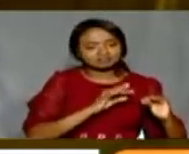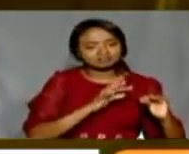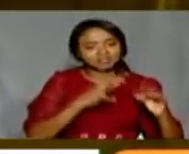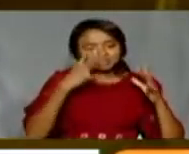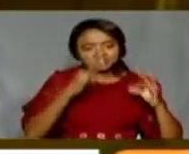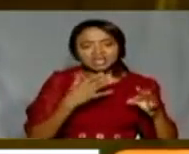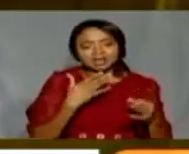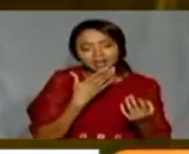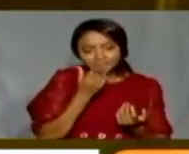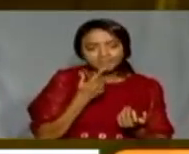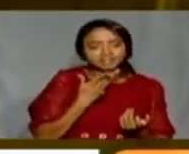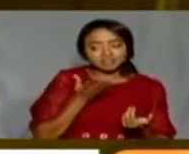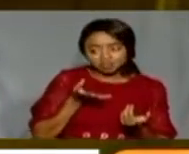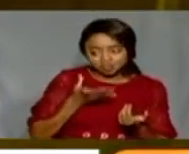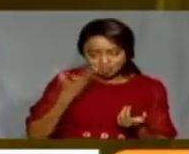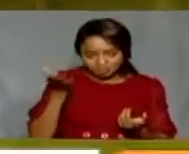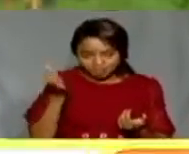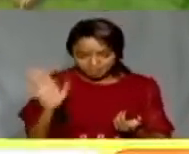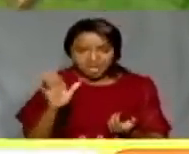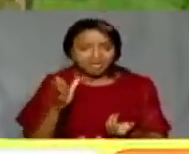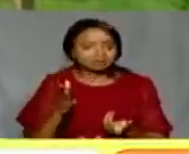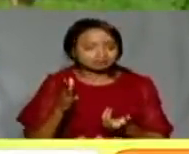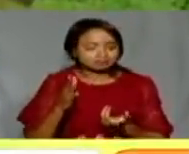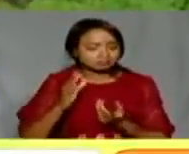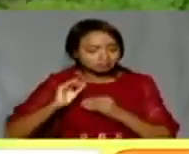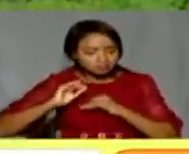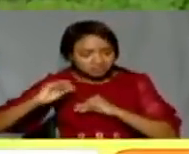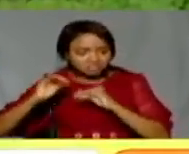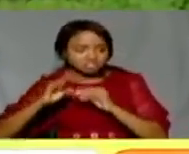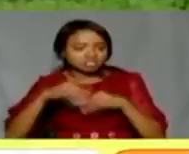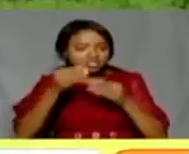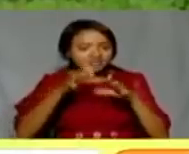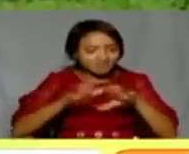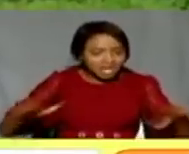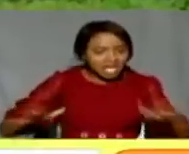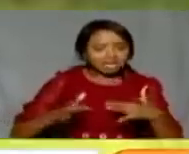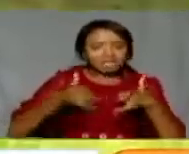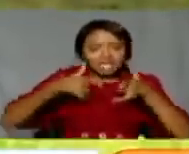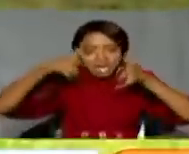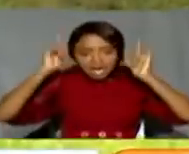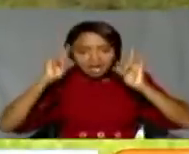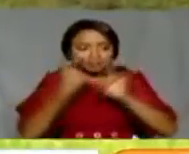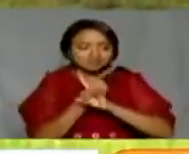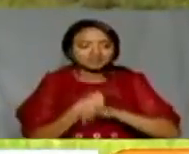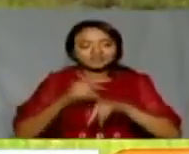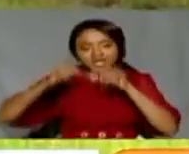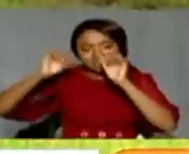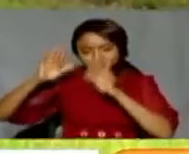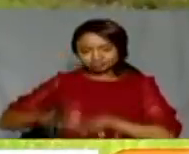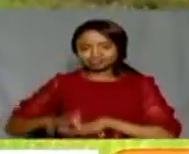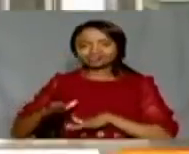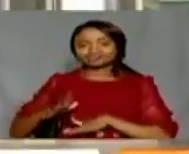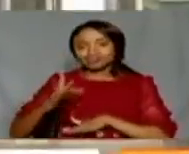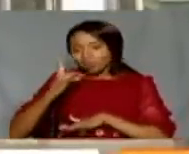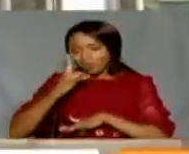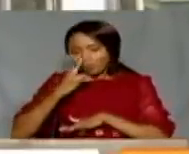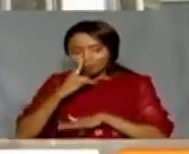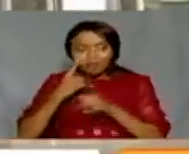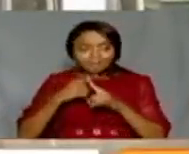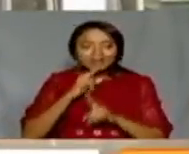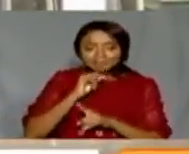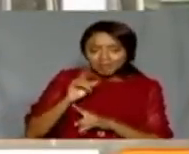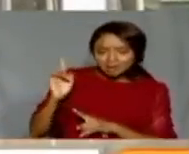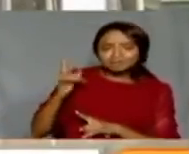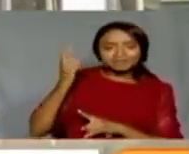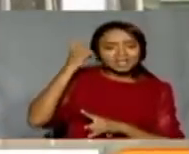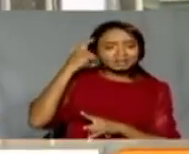his service in Parliament. He even offered him the resources, land, dairy cattle and loans to settle down. Mzee Moi, Lemein recalls,